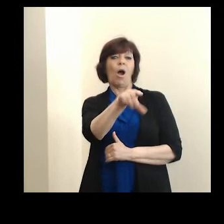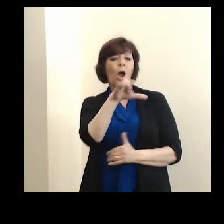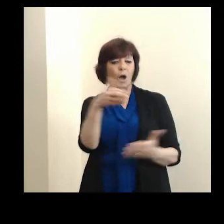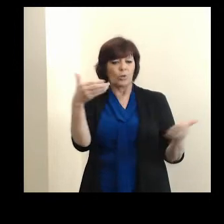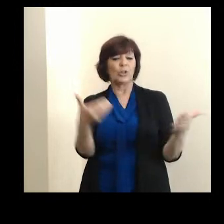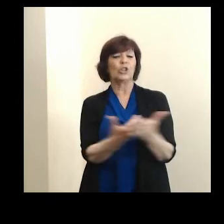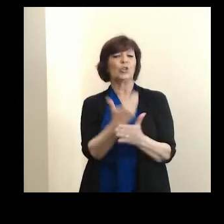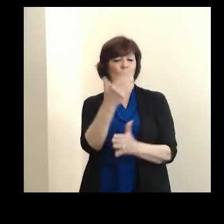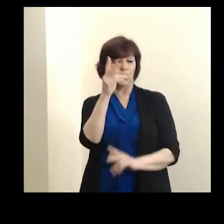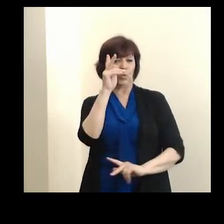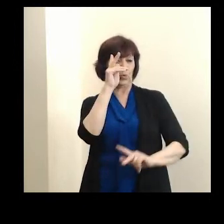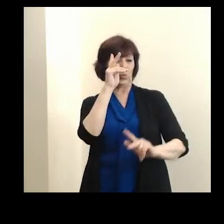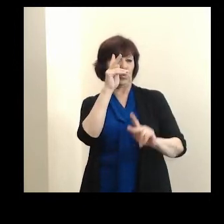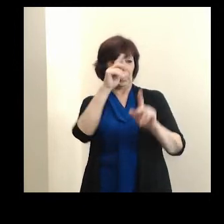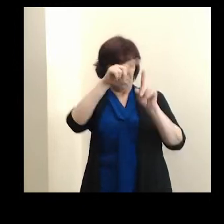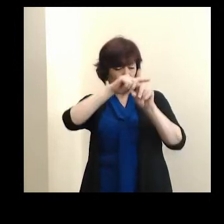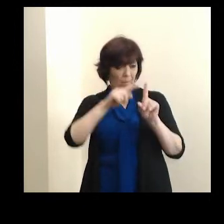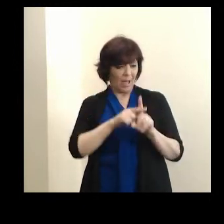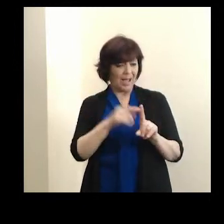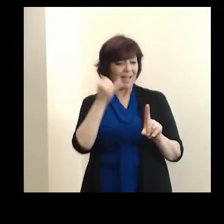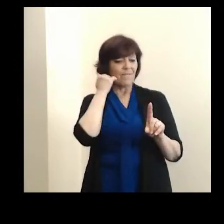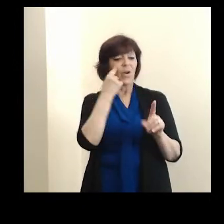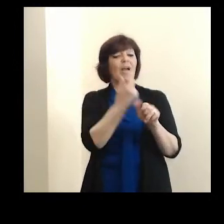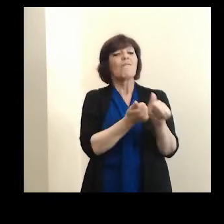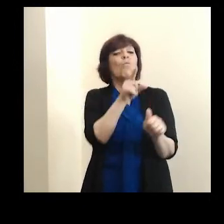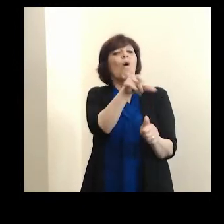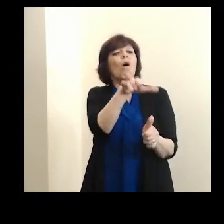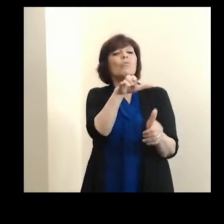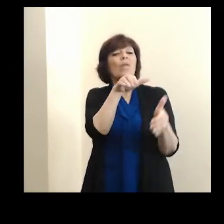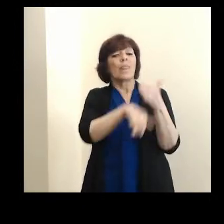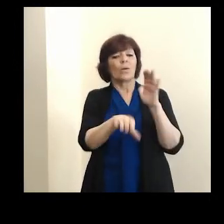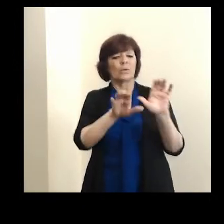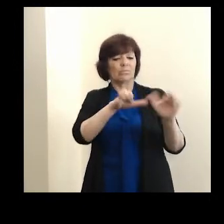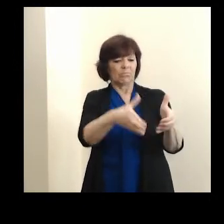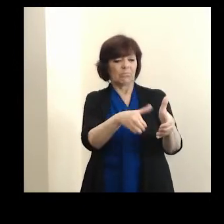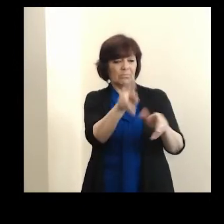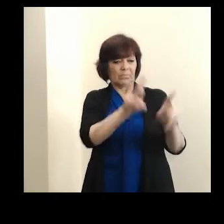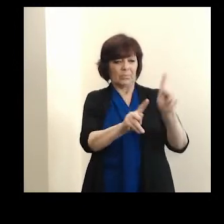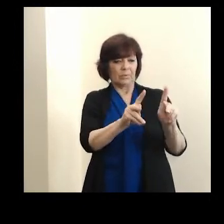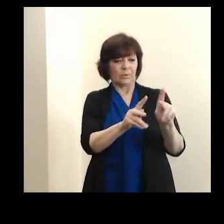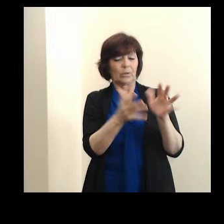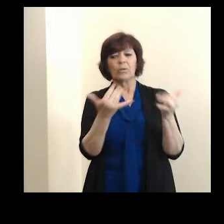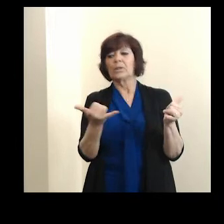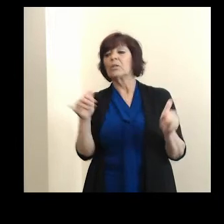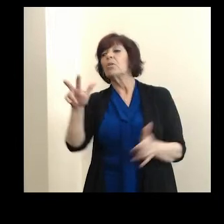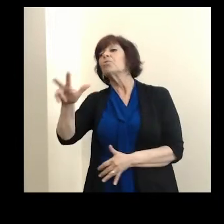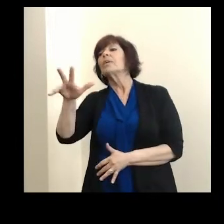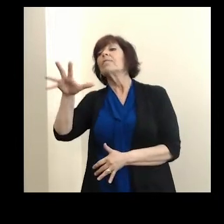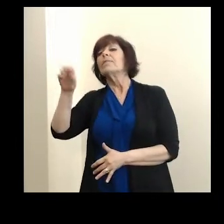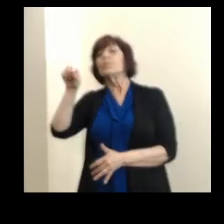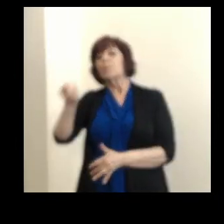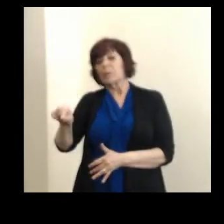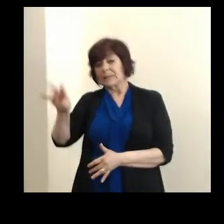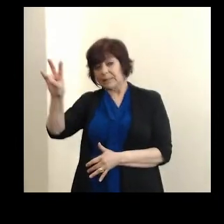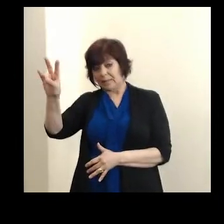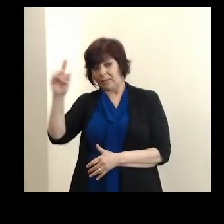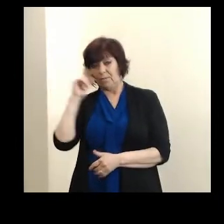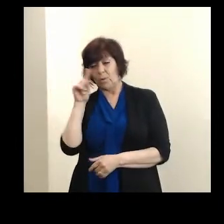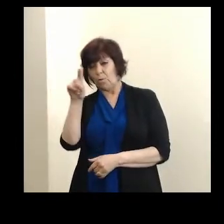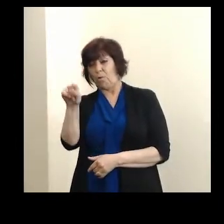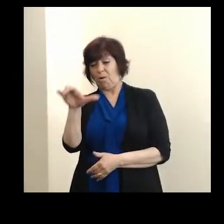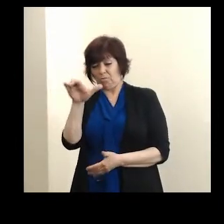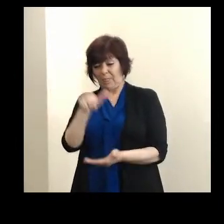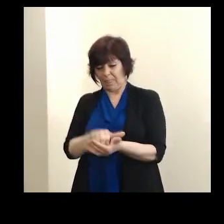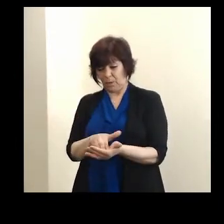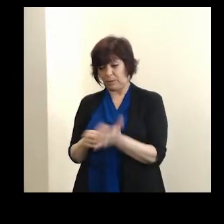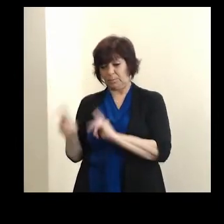per 100,000 residents. We are at 350.7 for a 7-day period for